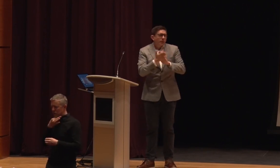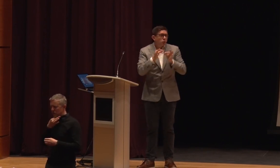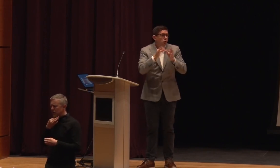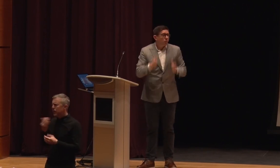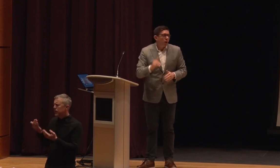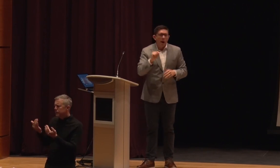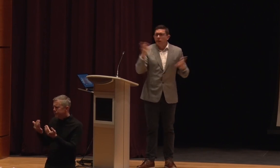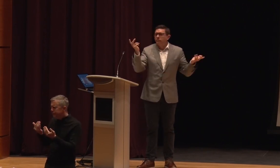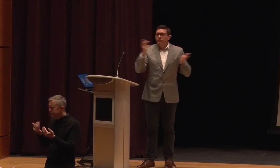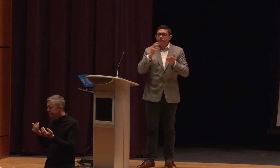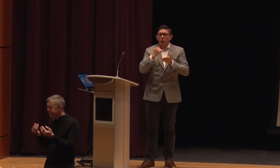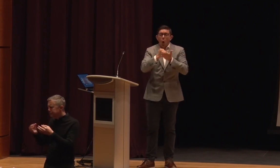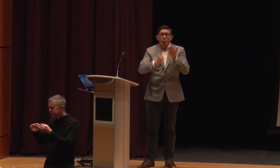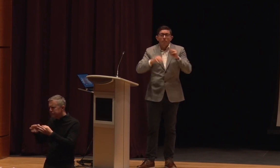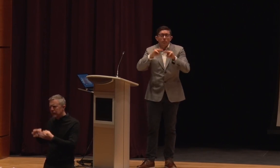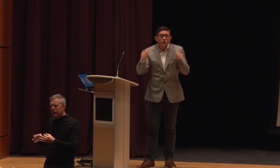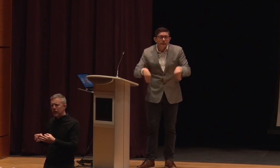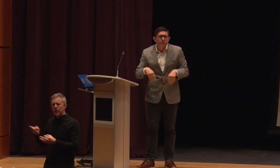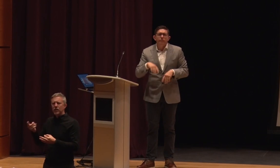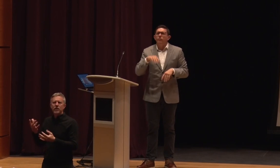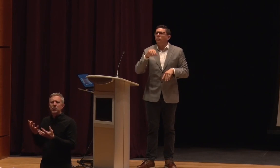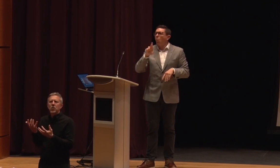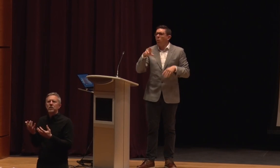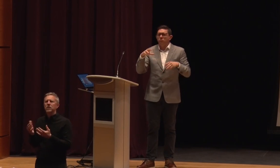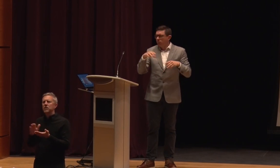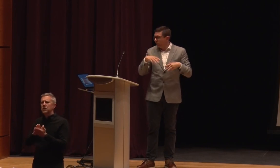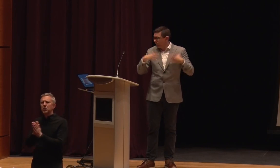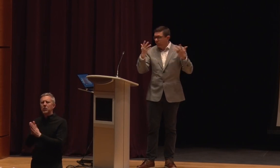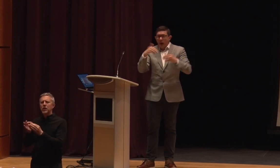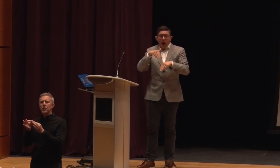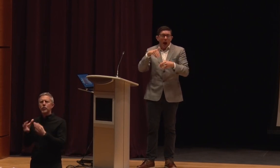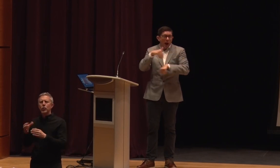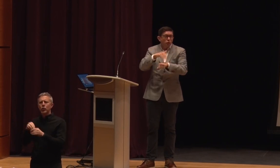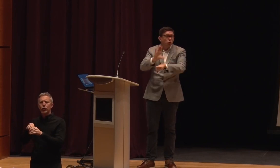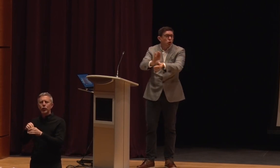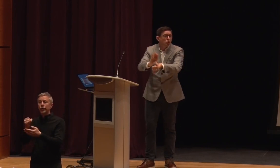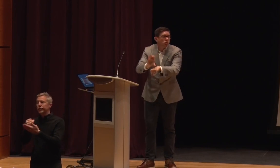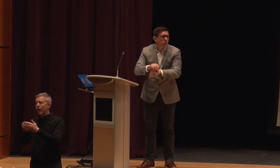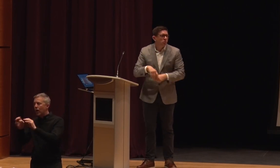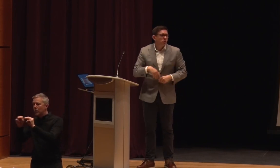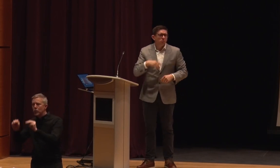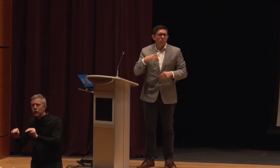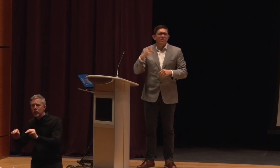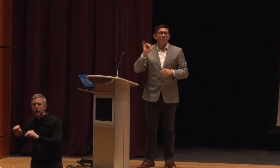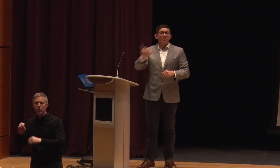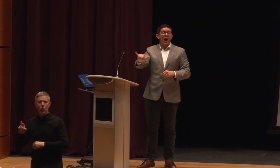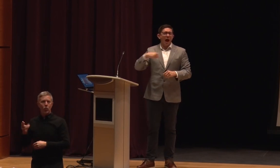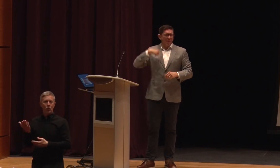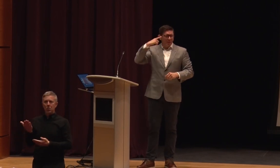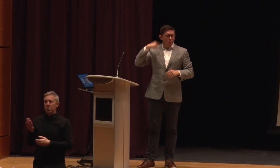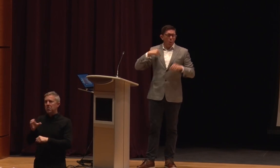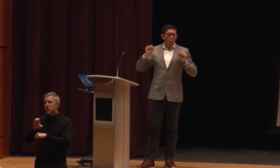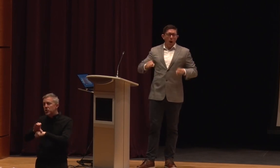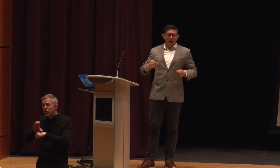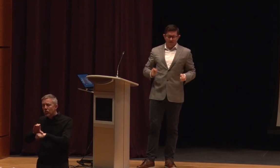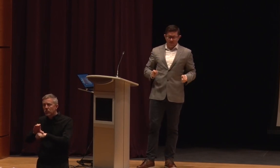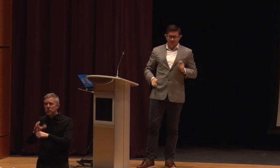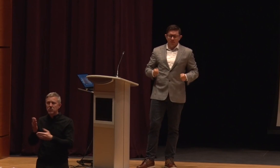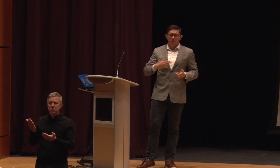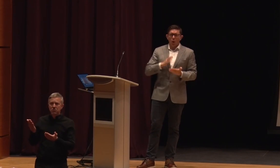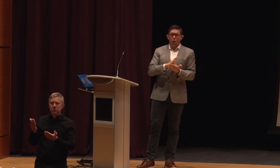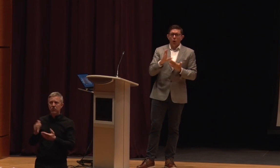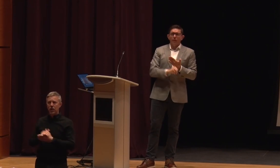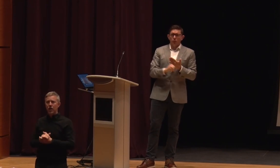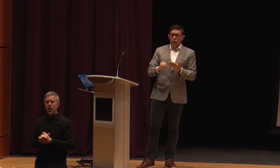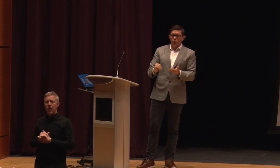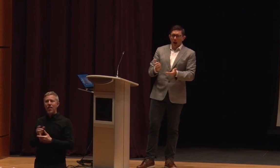example, she wanted to become an interpreter at a art museum or at church. That, I